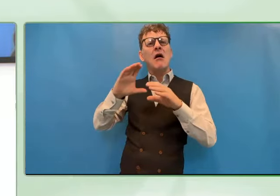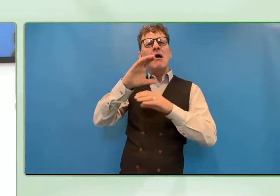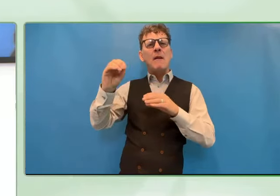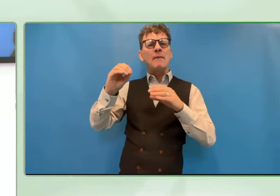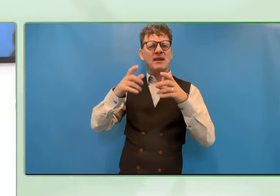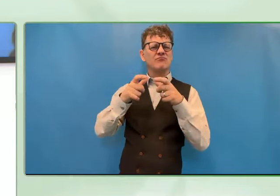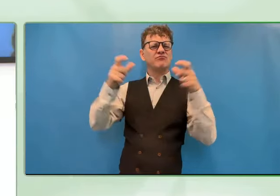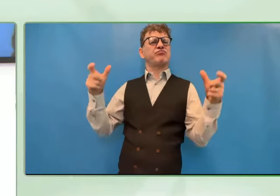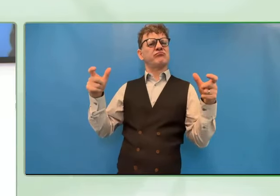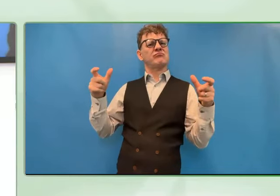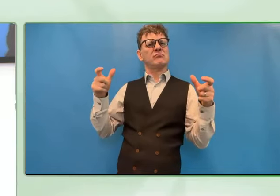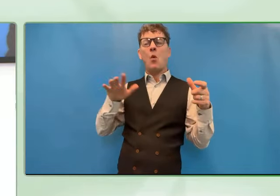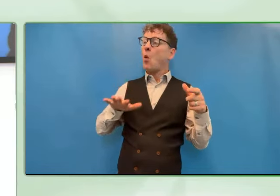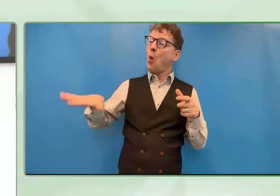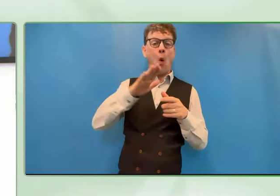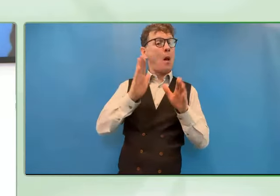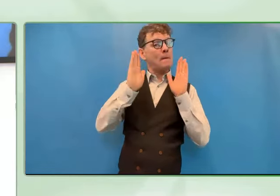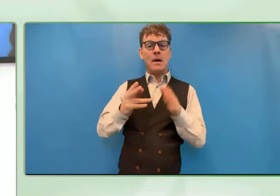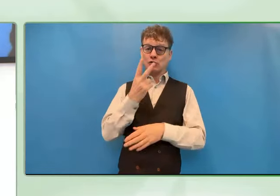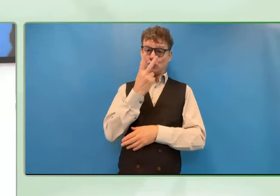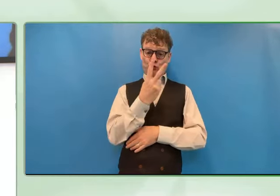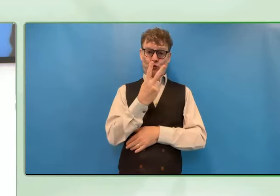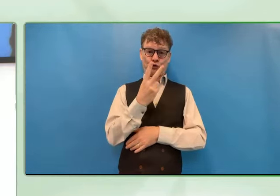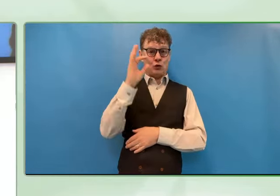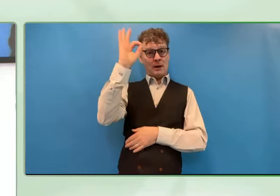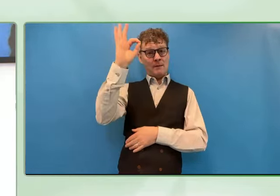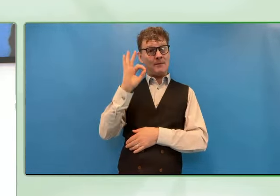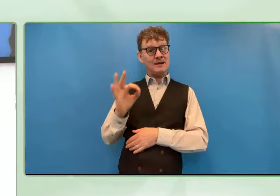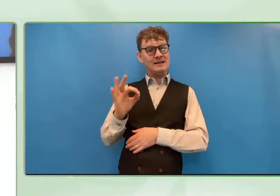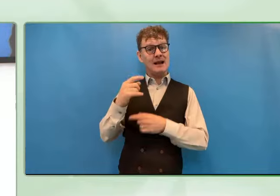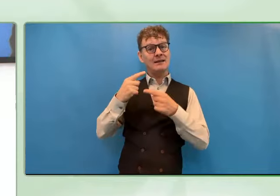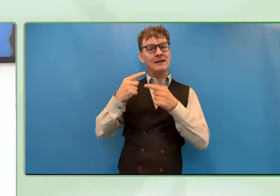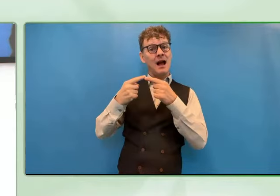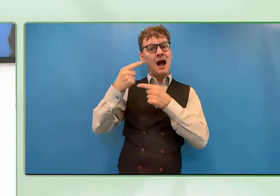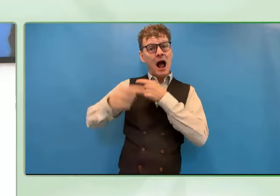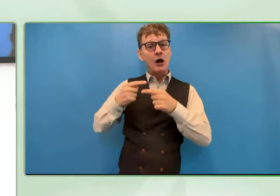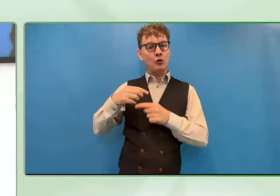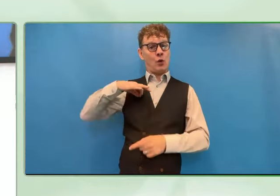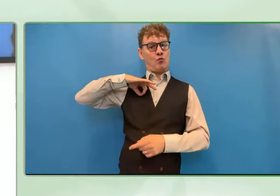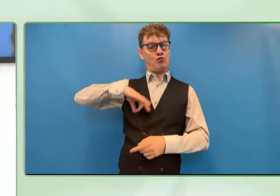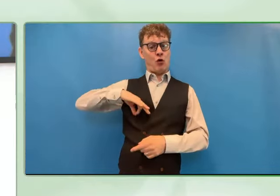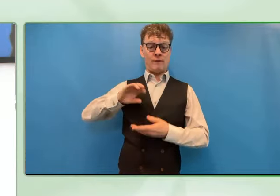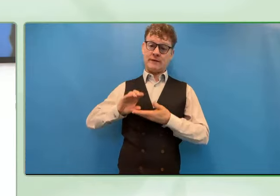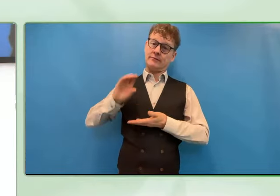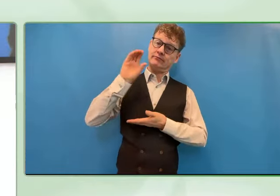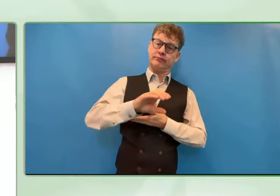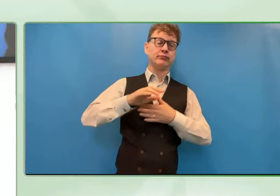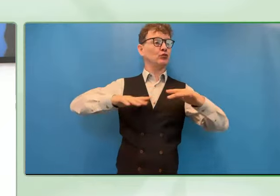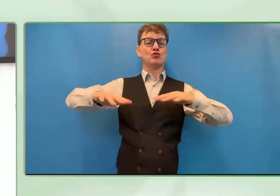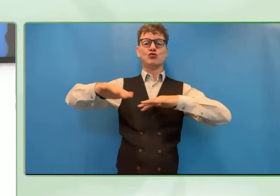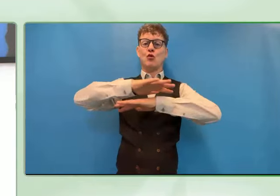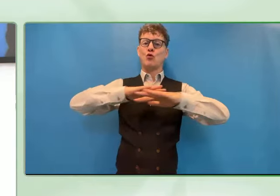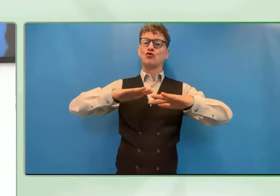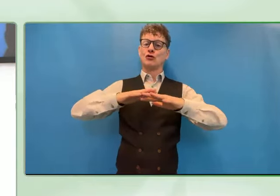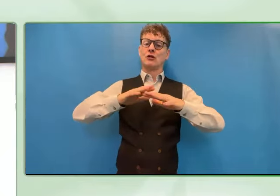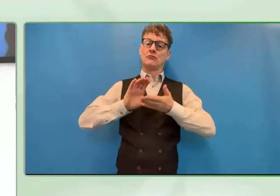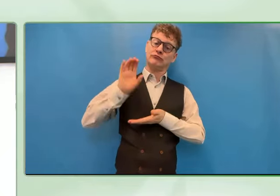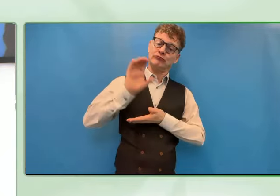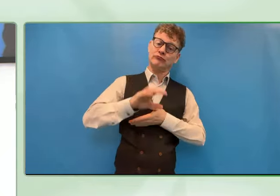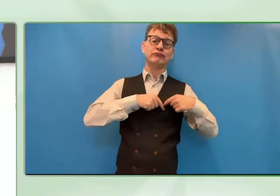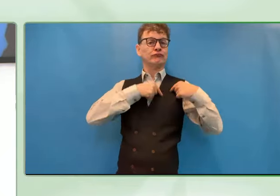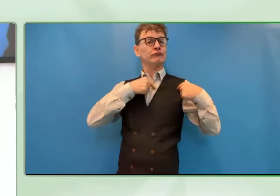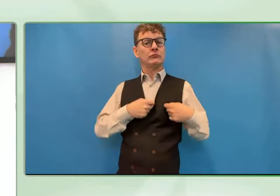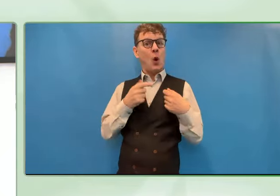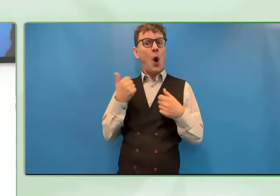put 2% of their annual profits into social causes. And I saw that is a really big market. So the model that we